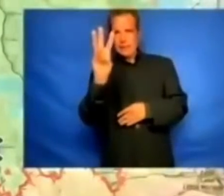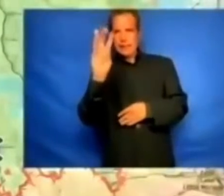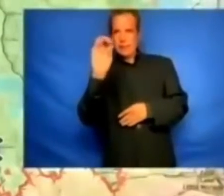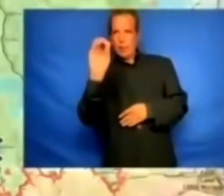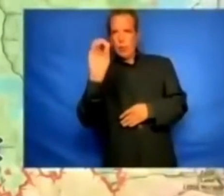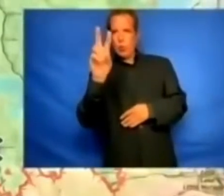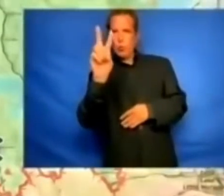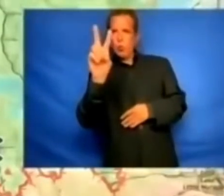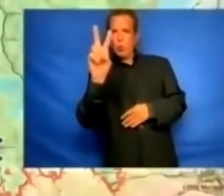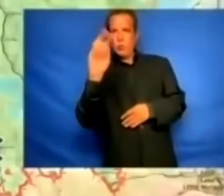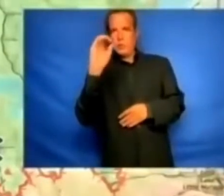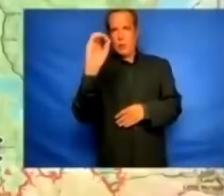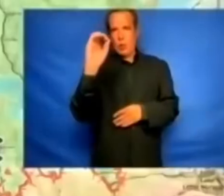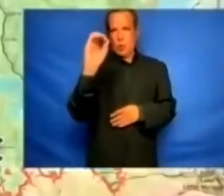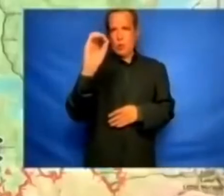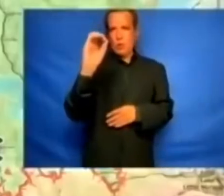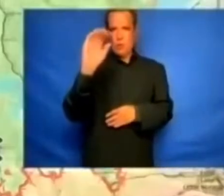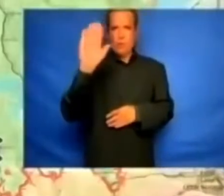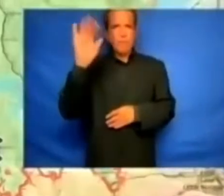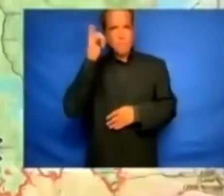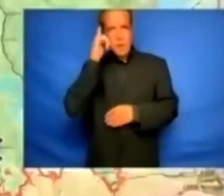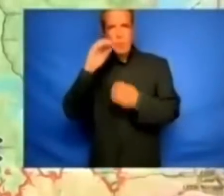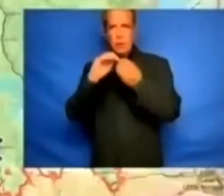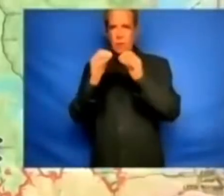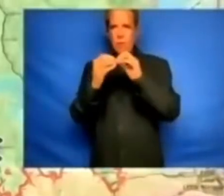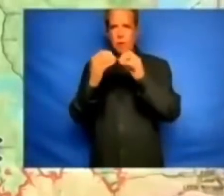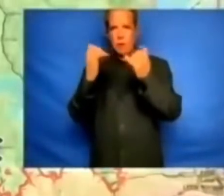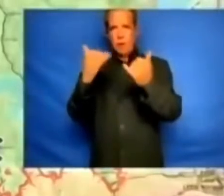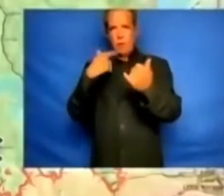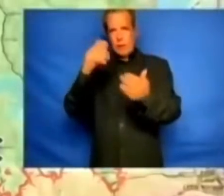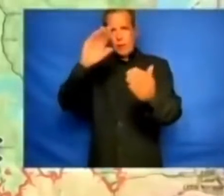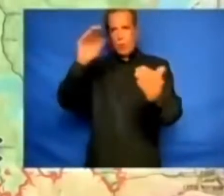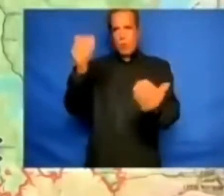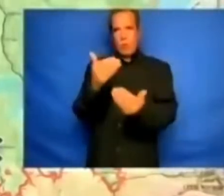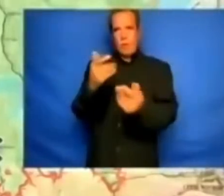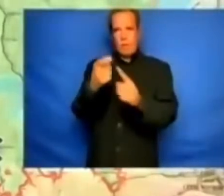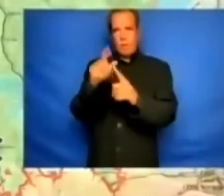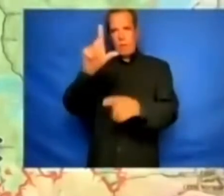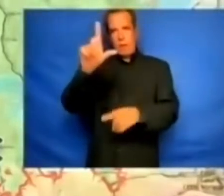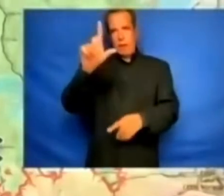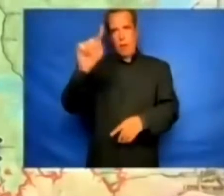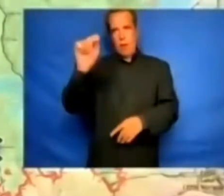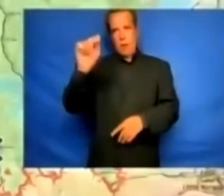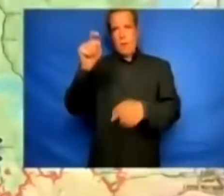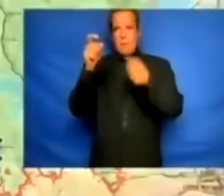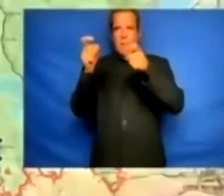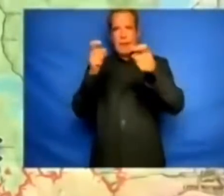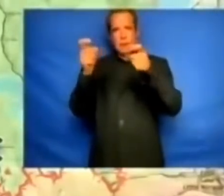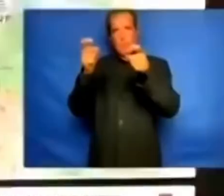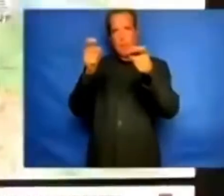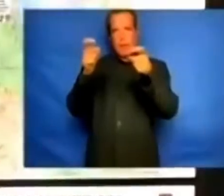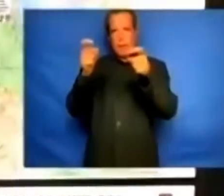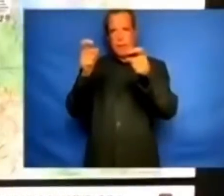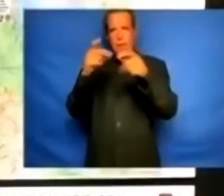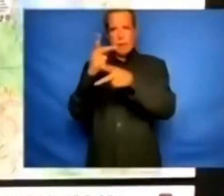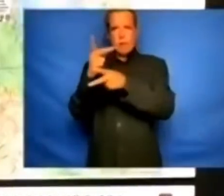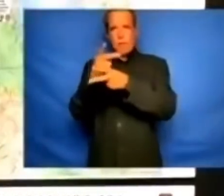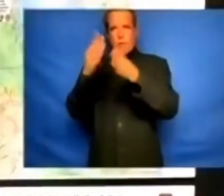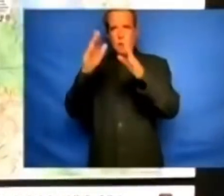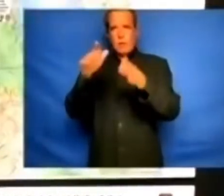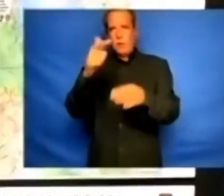877-860-6020. First speaker I'd like to introduce to you from the Lake Tahoe Basin Management Unit, Supervisor Gwen